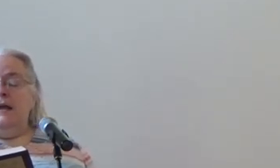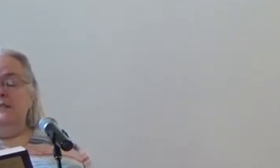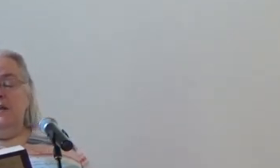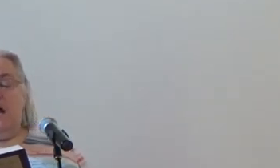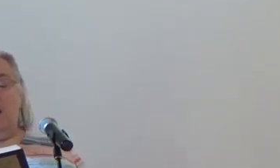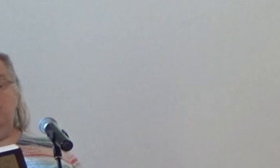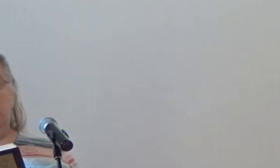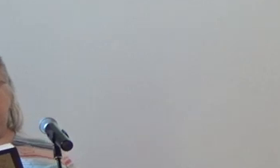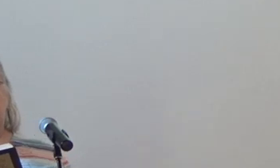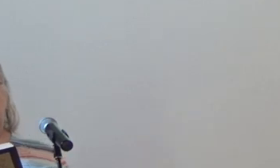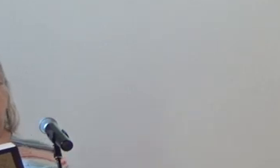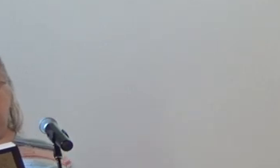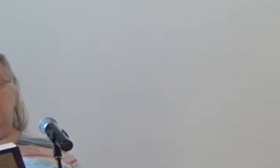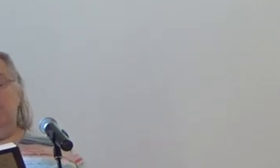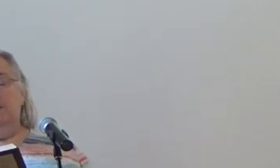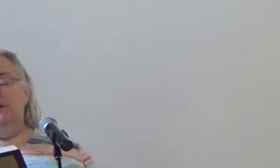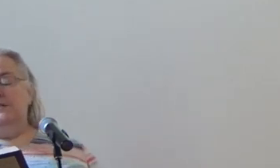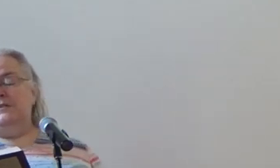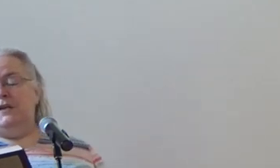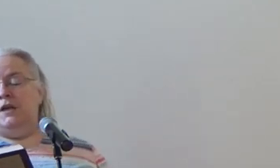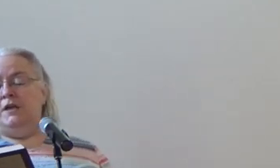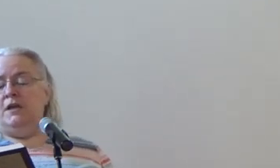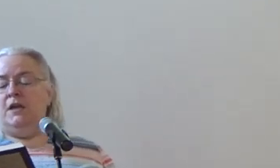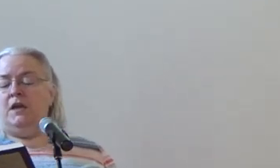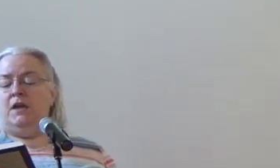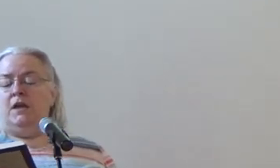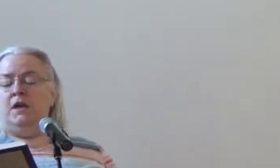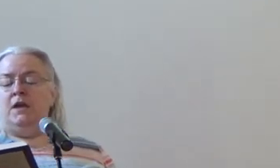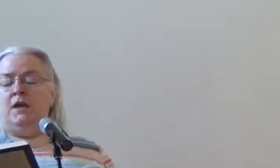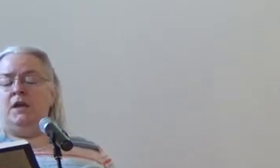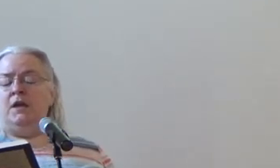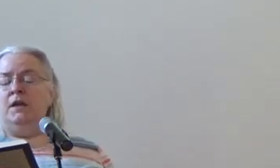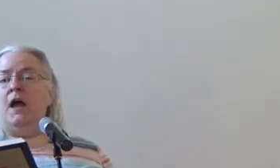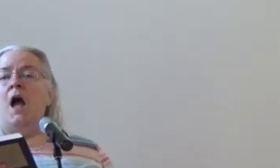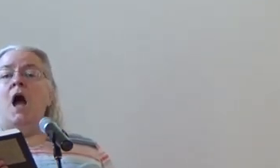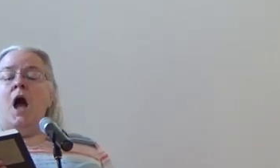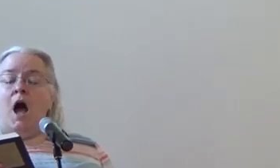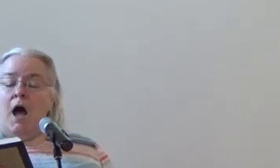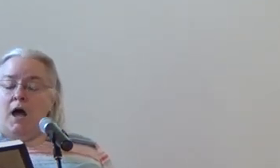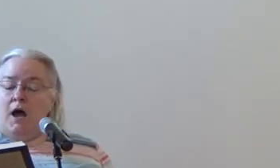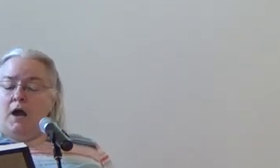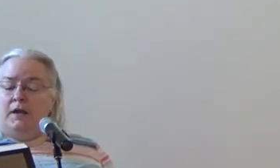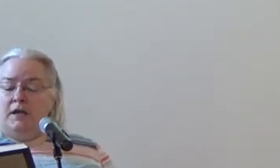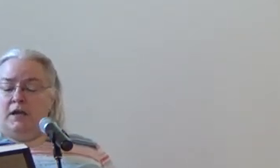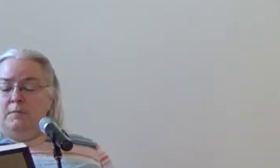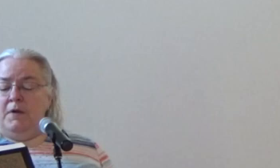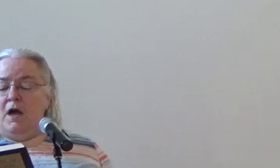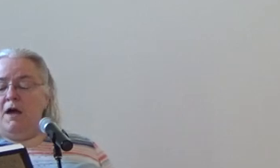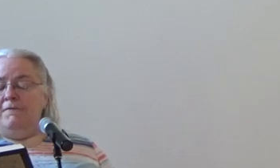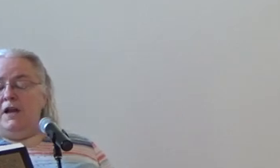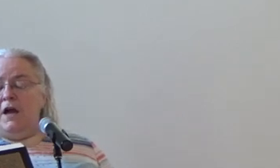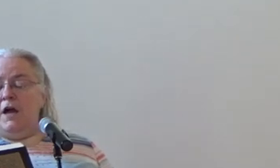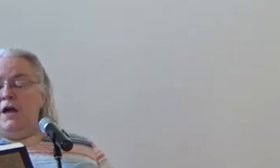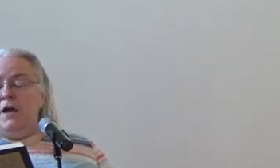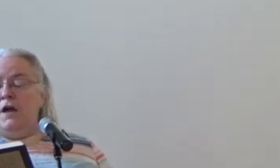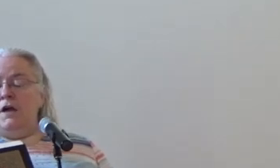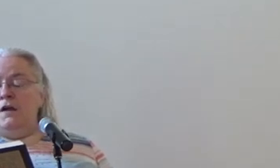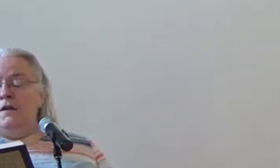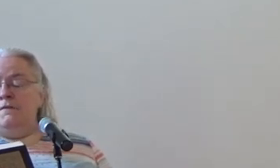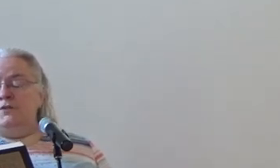Compassion is our way. Here we seek to create a joyful home for free